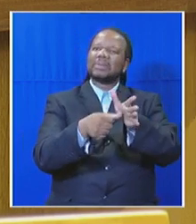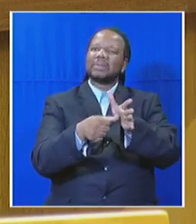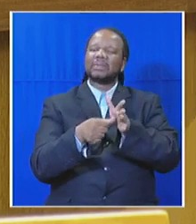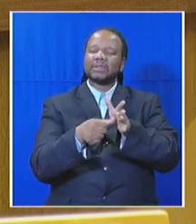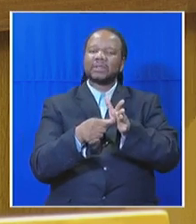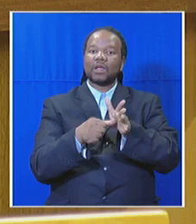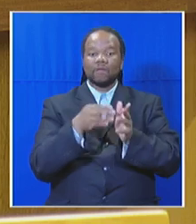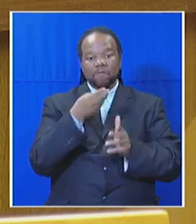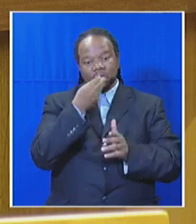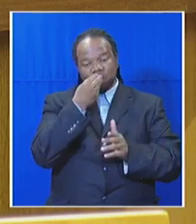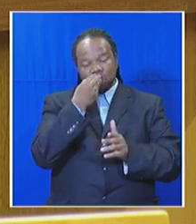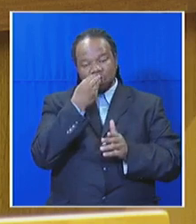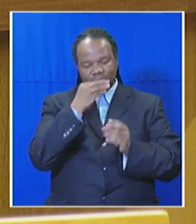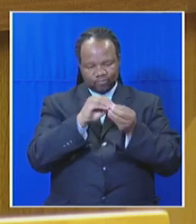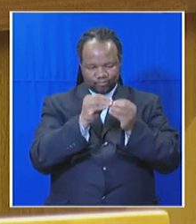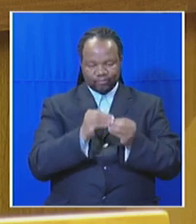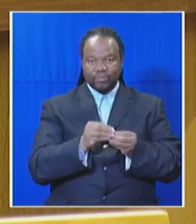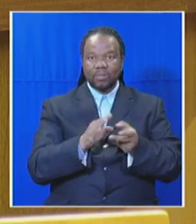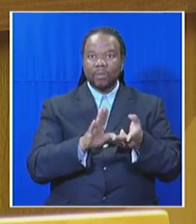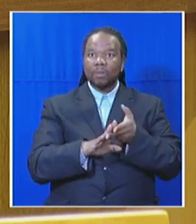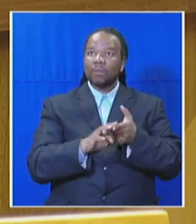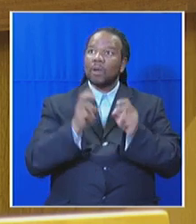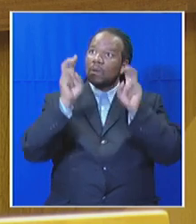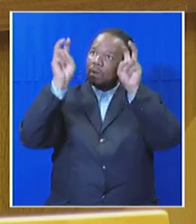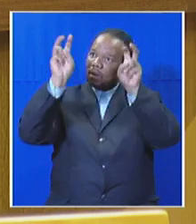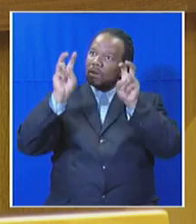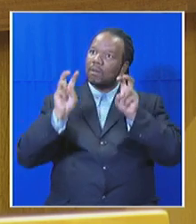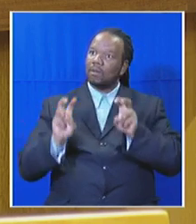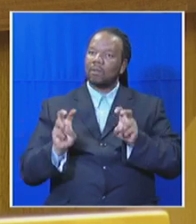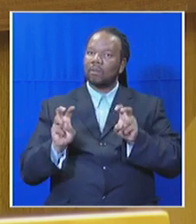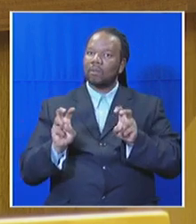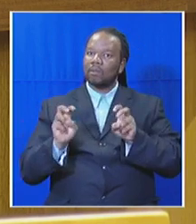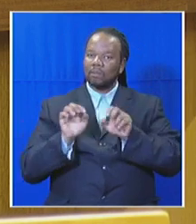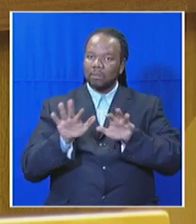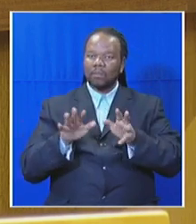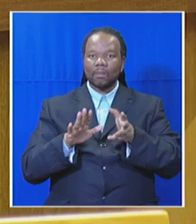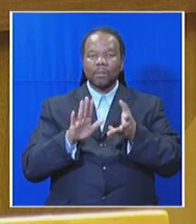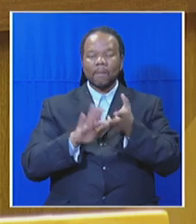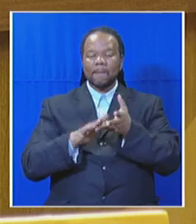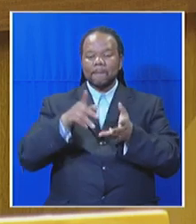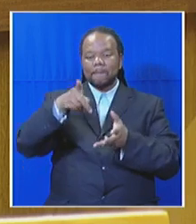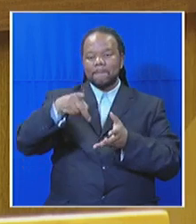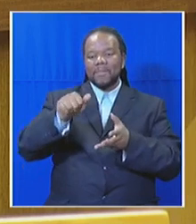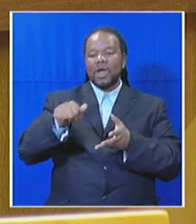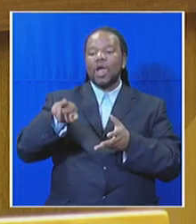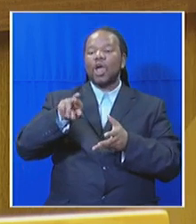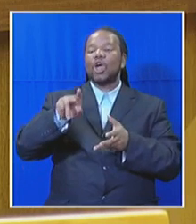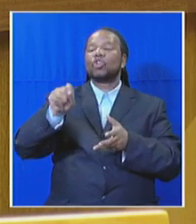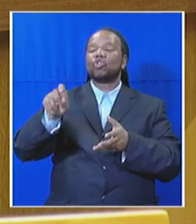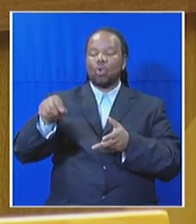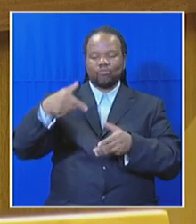food production, power generation, the petrochemical industry,